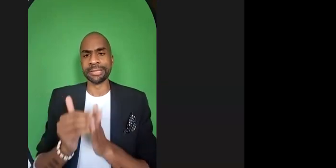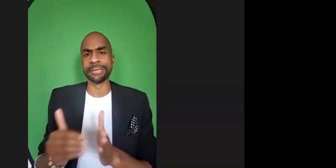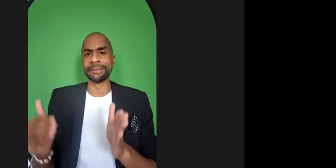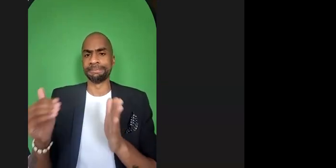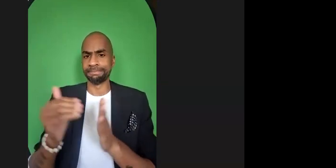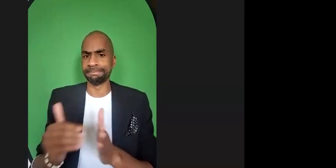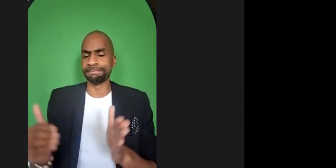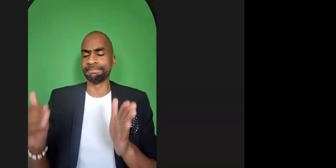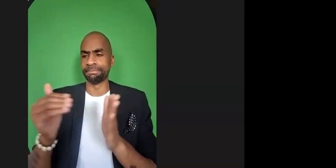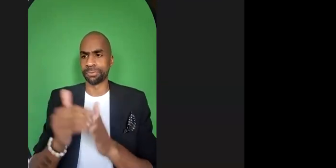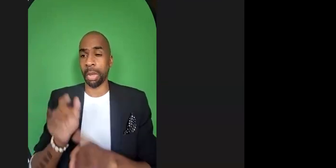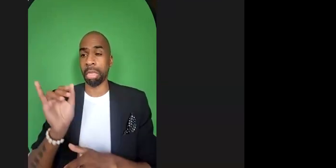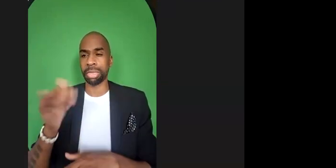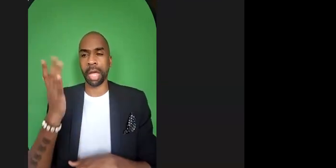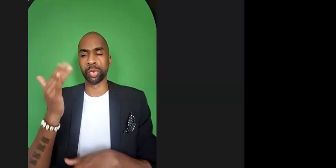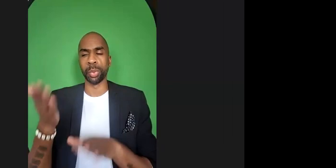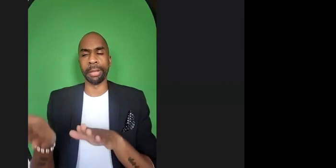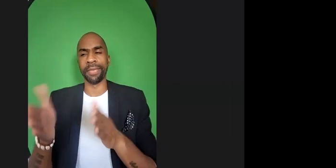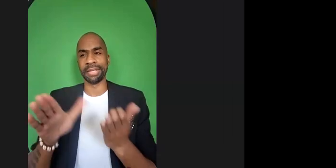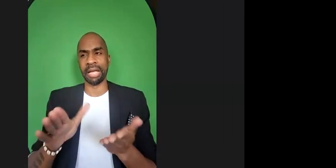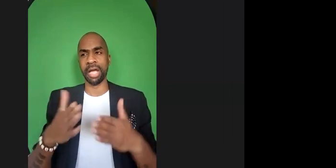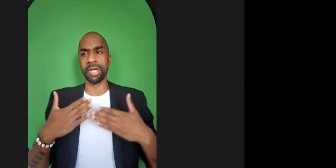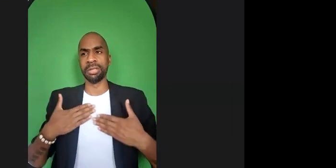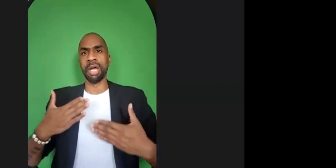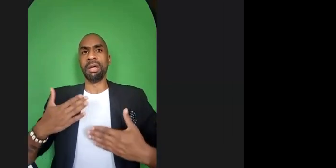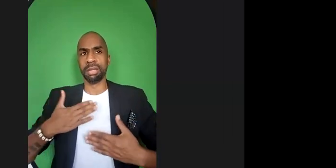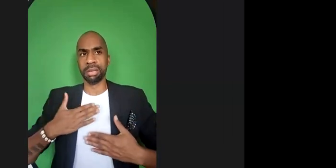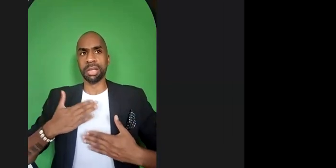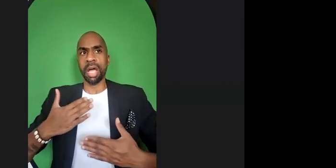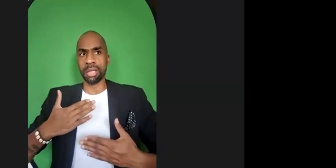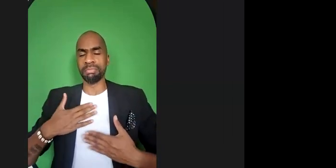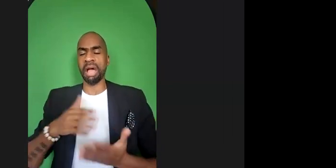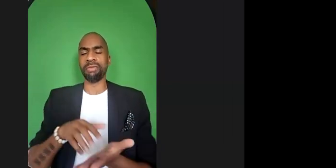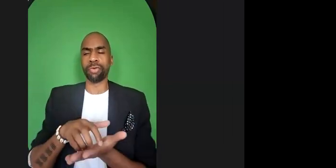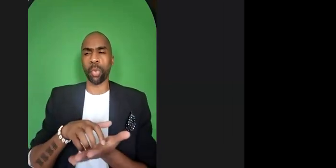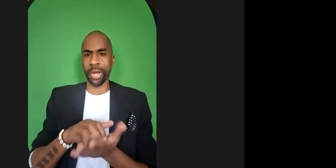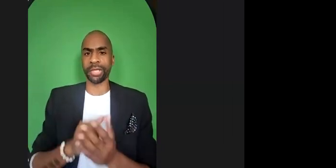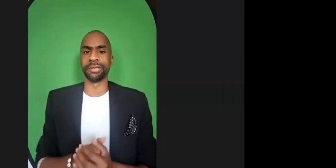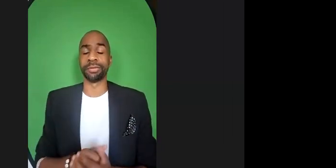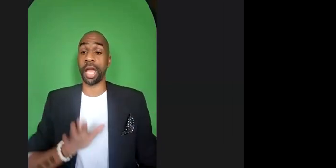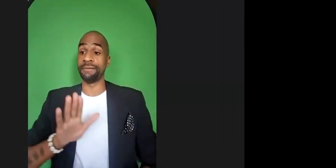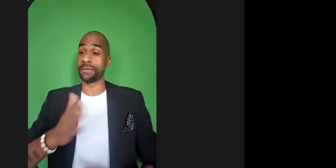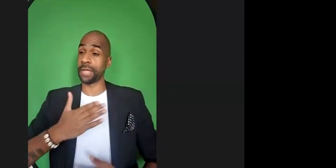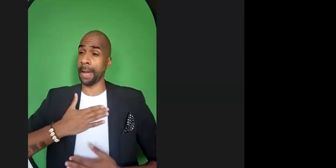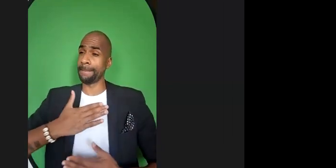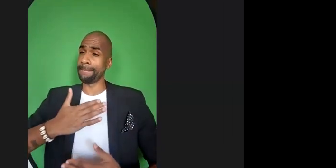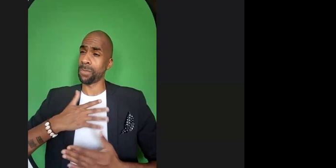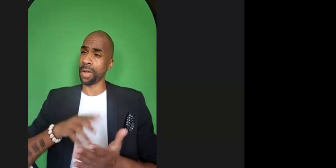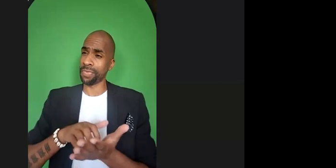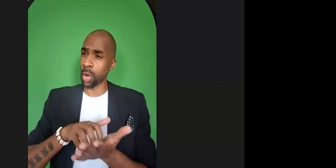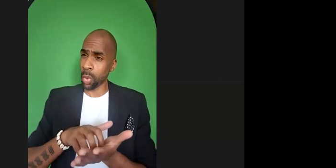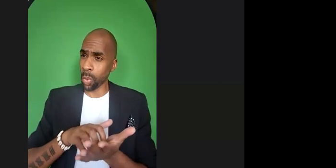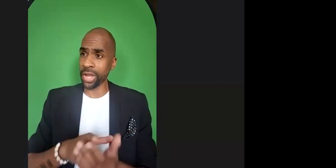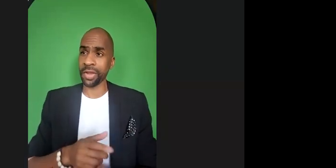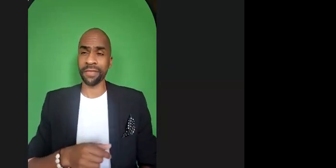leads to one's death. And so more specifically, when people's breathing is weak, when they don't have an effective